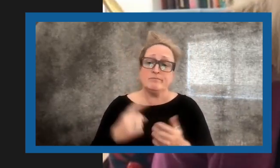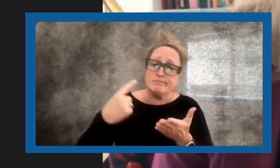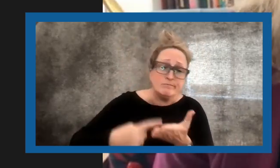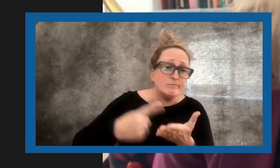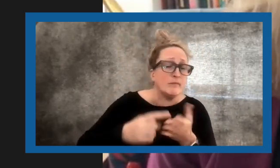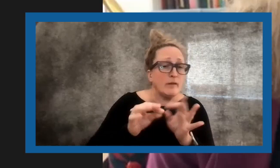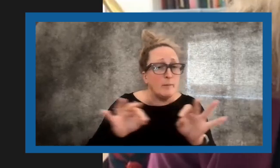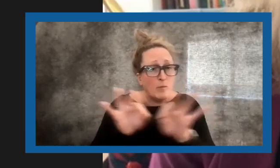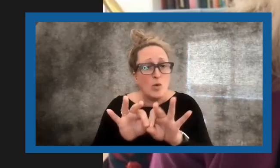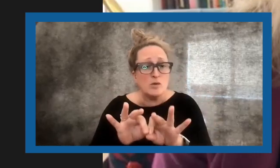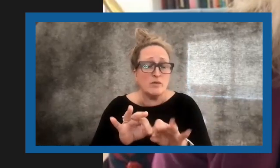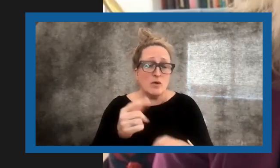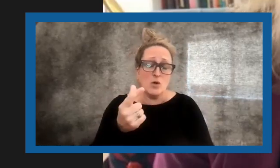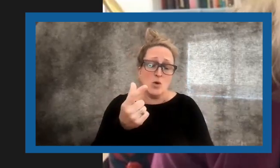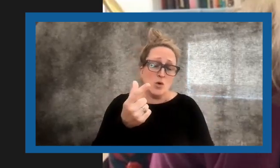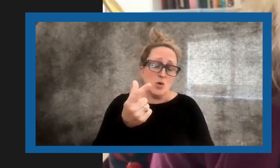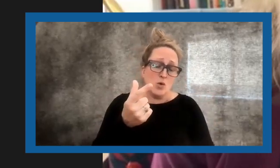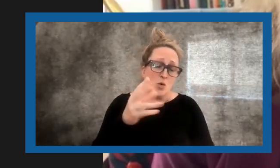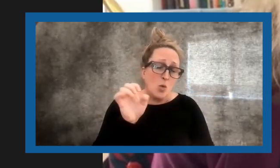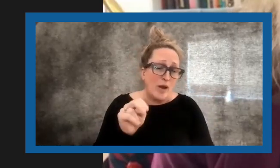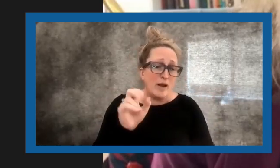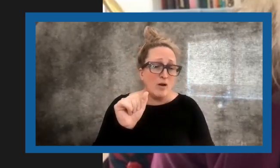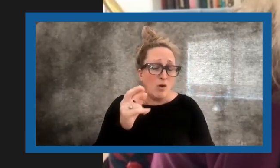the importance of the Guanajuato murder,